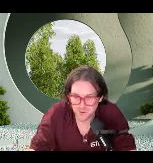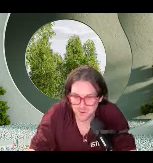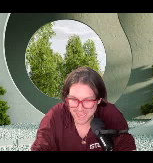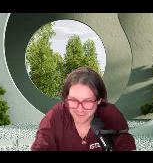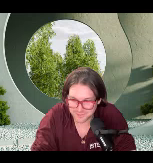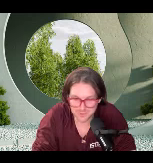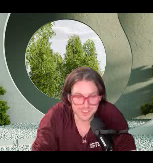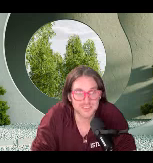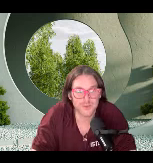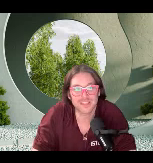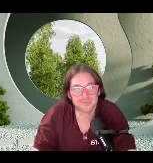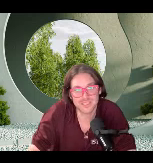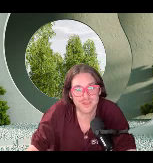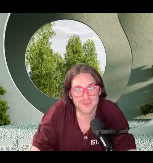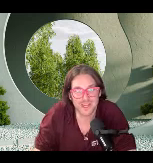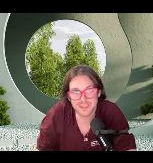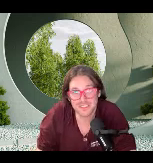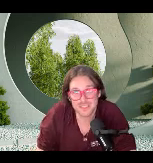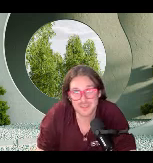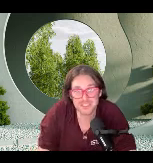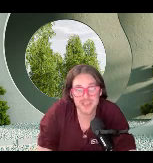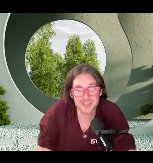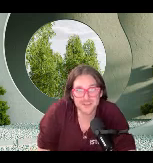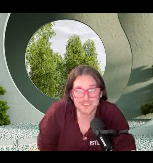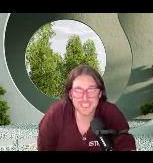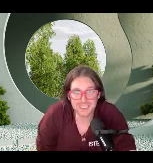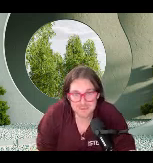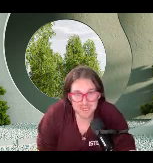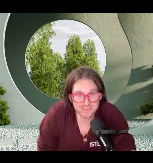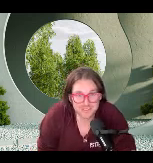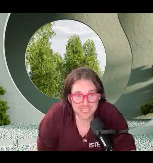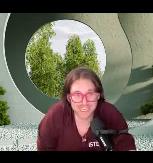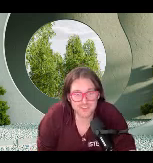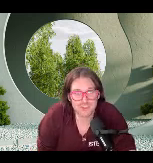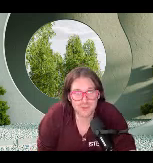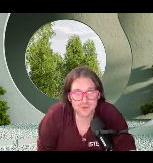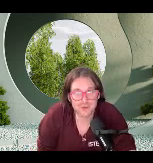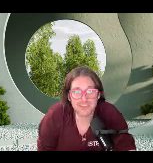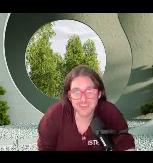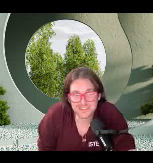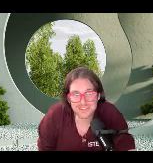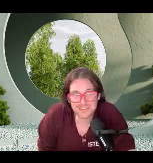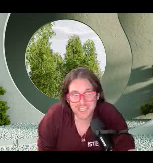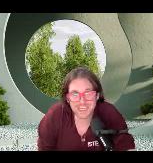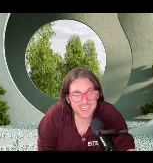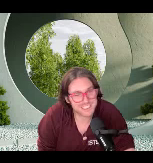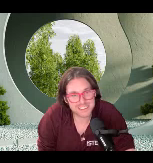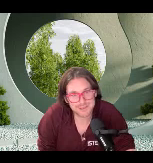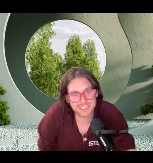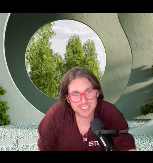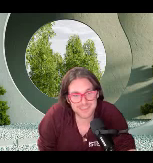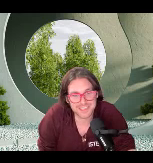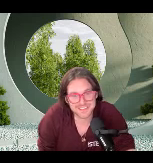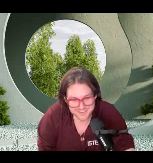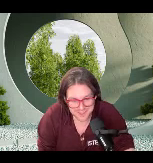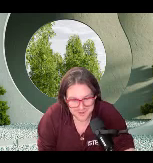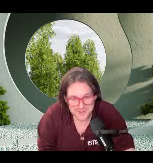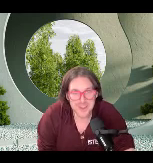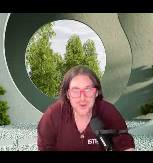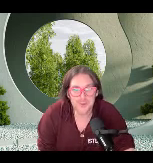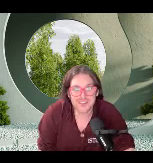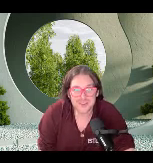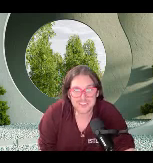watching our recording afterwards, welcome to you as well. Thanks so much for taking time out of your day to invest in accessibility with